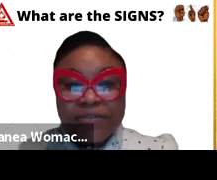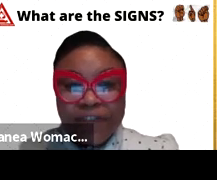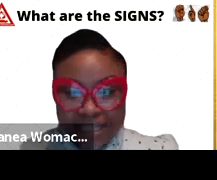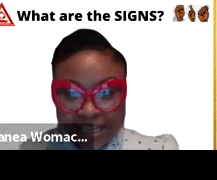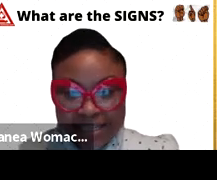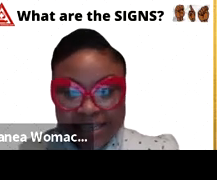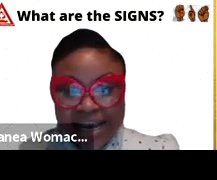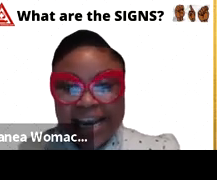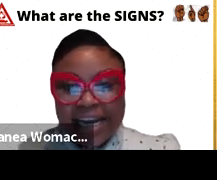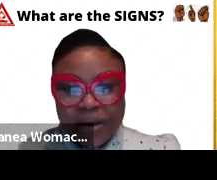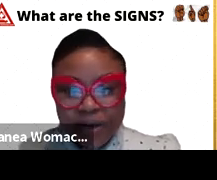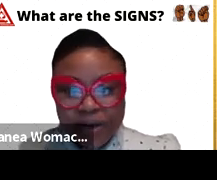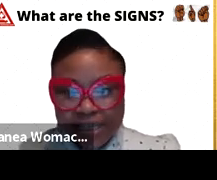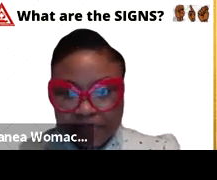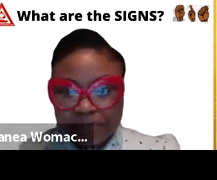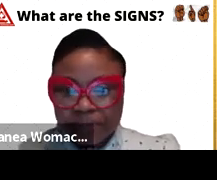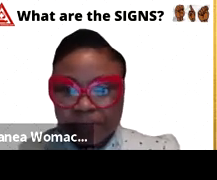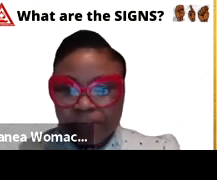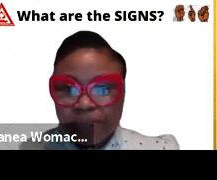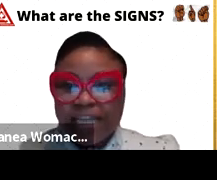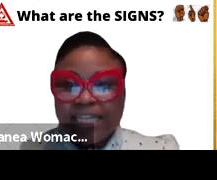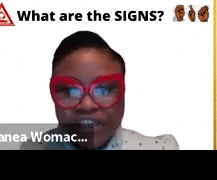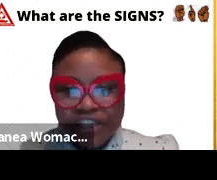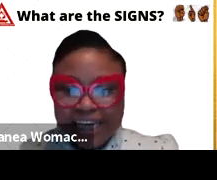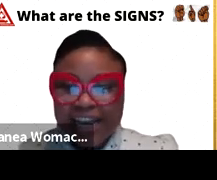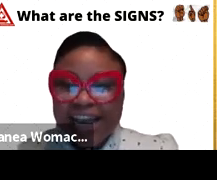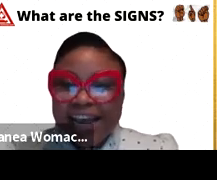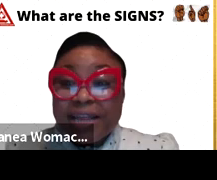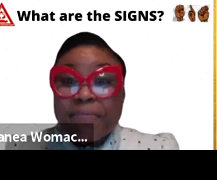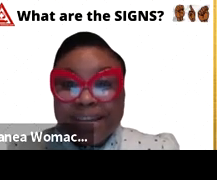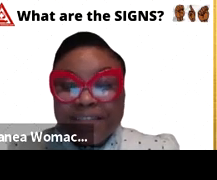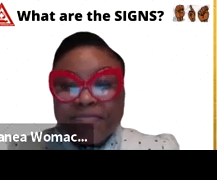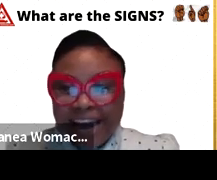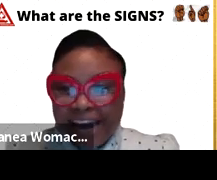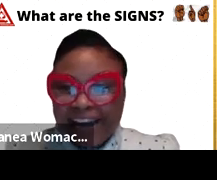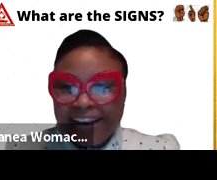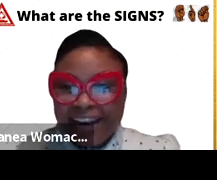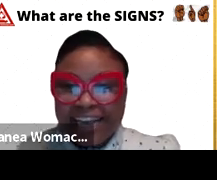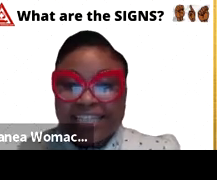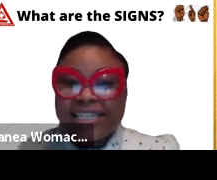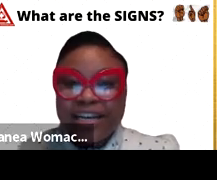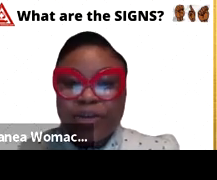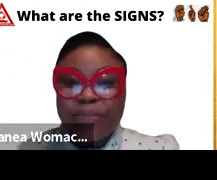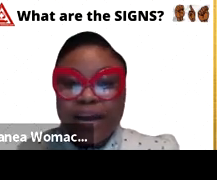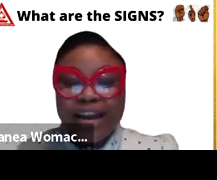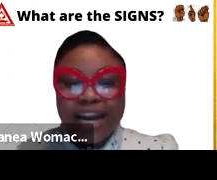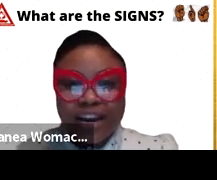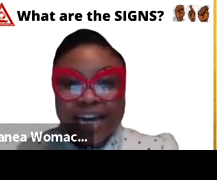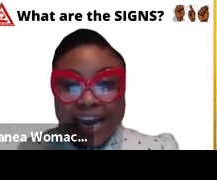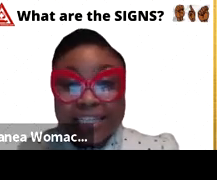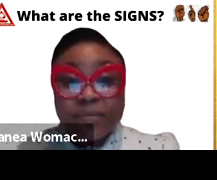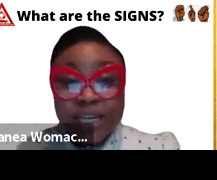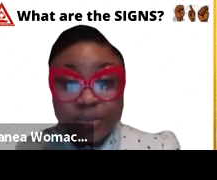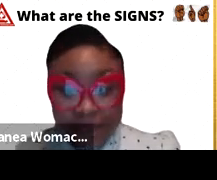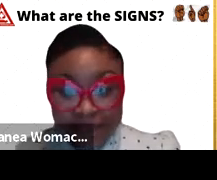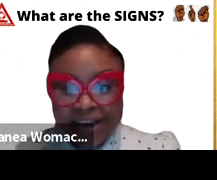key phrases in an emergency. Additionally, the month of May is considered Better Hearing